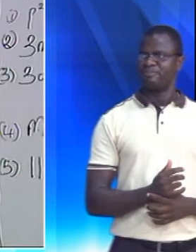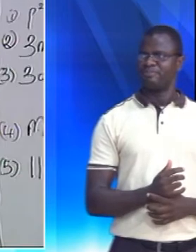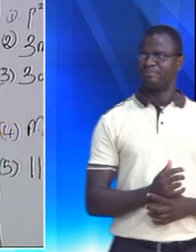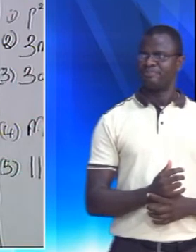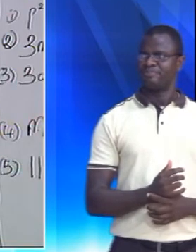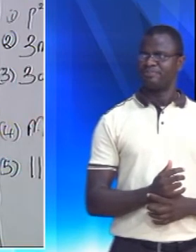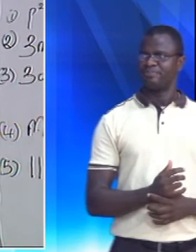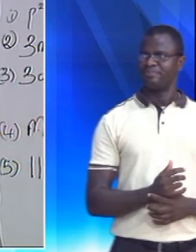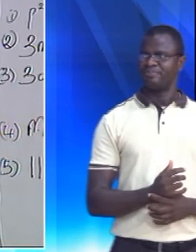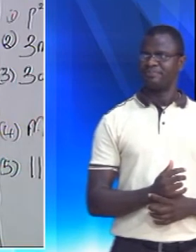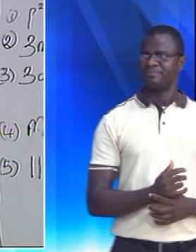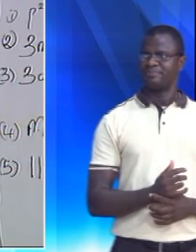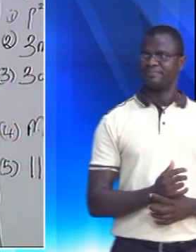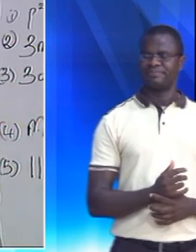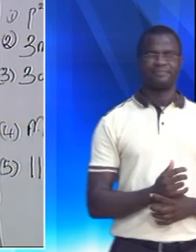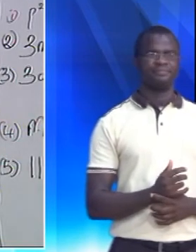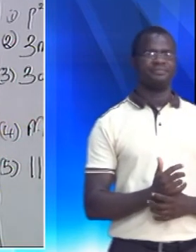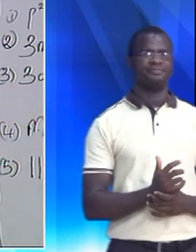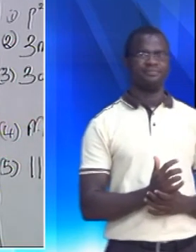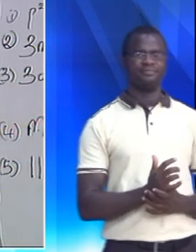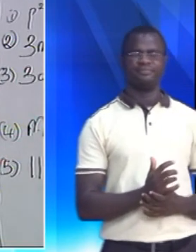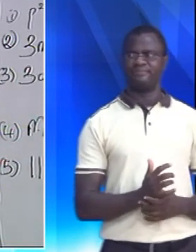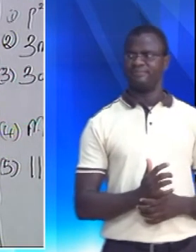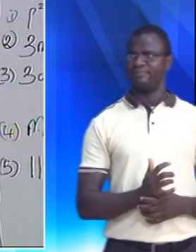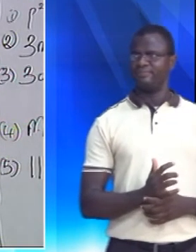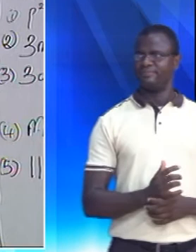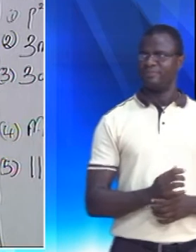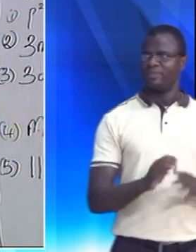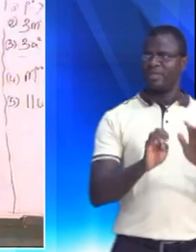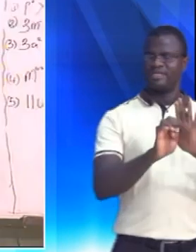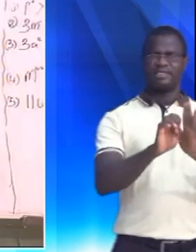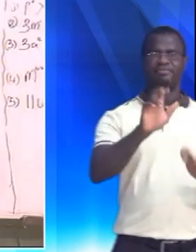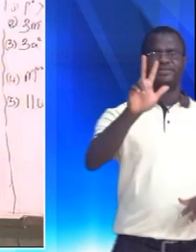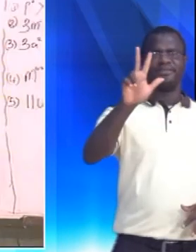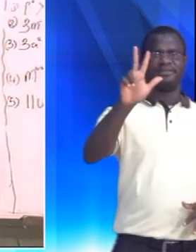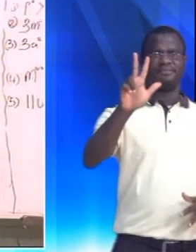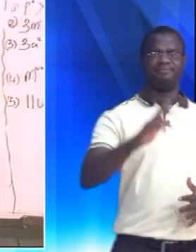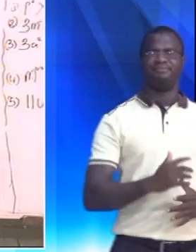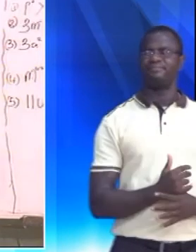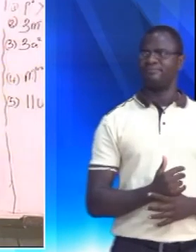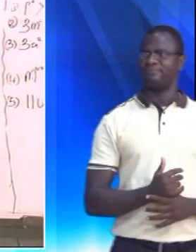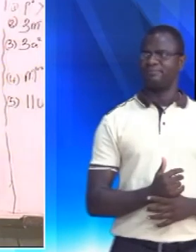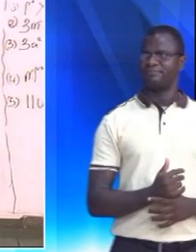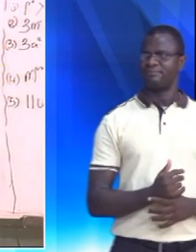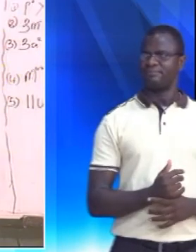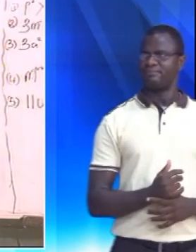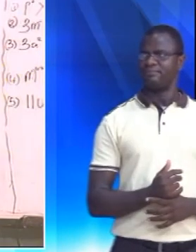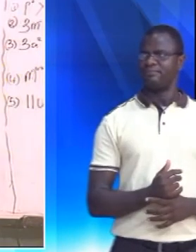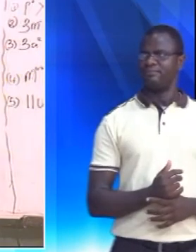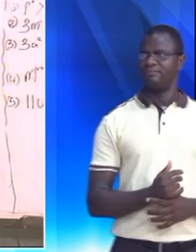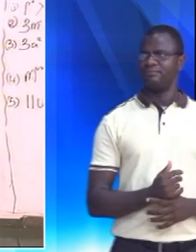power of 7. So if we move to the next question, which